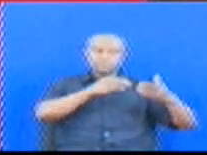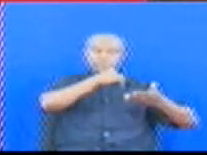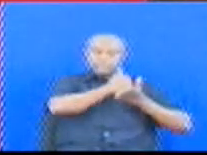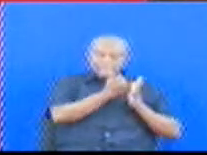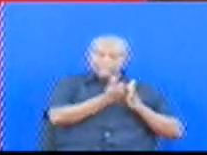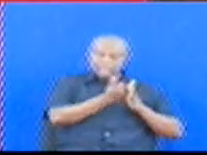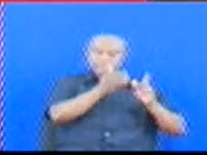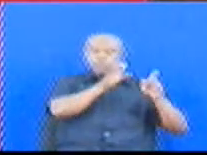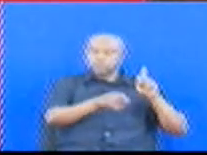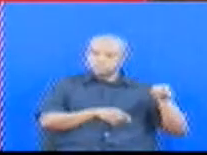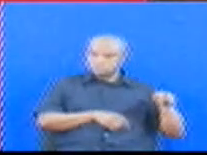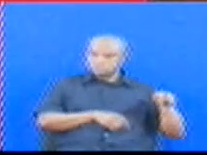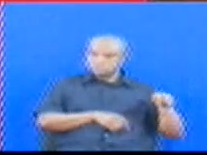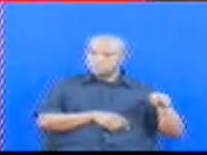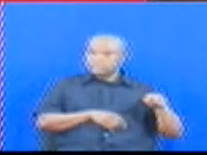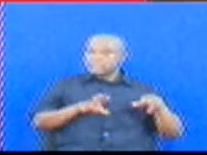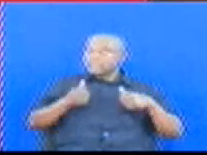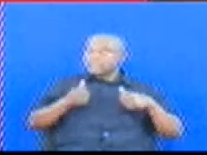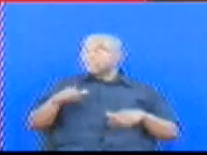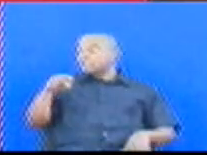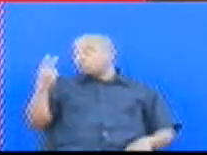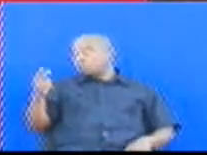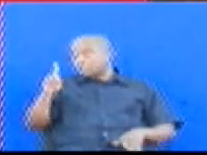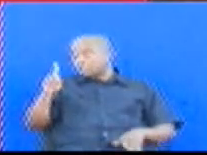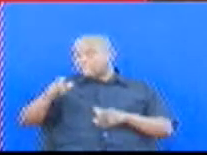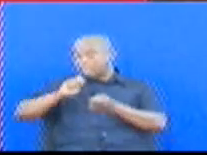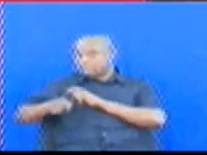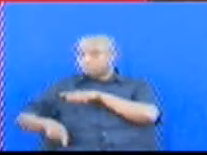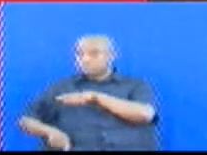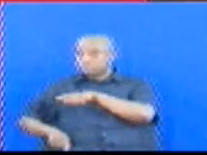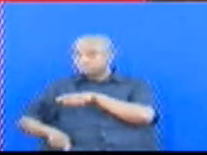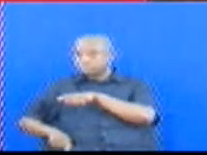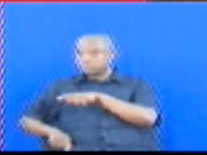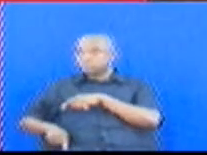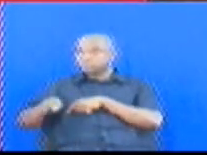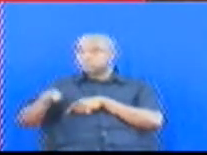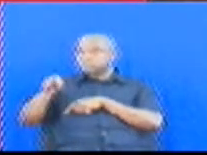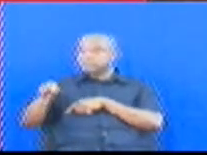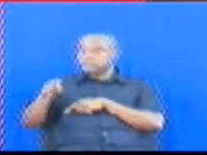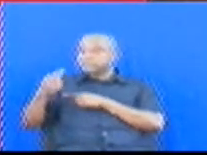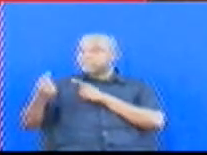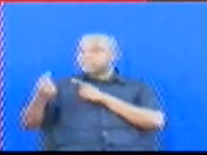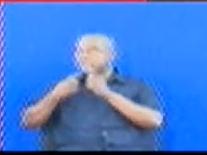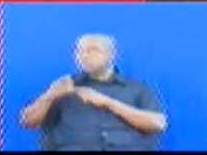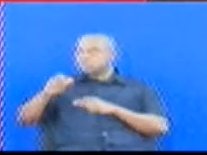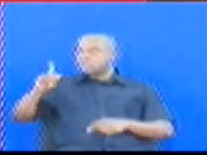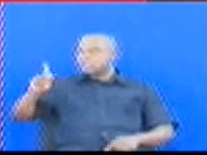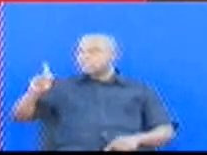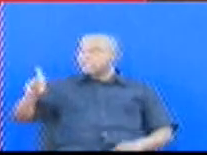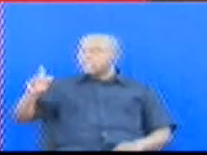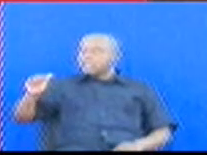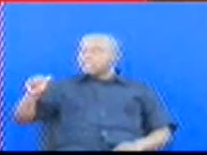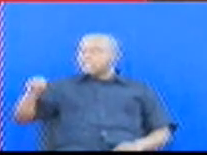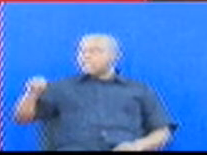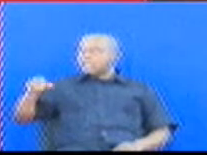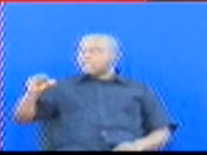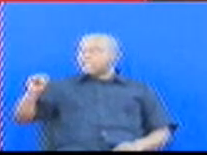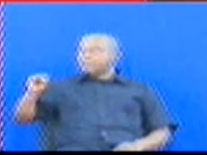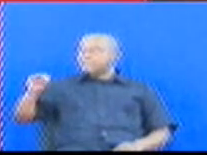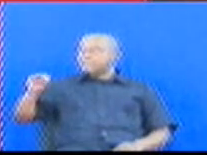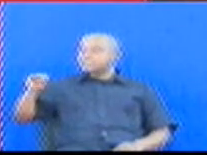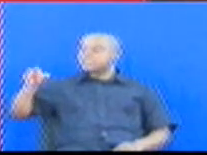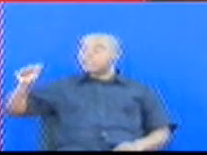vitu vingine unavisema wewe. Subsection 2 ya marekebisho kwenye hii miscellaneous inaongelea commissioners. Subsection 2 ya